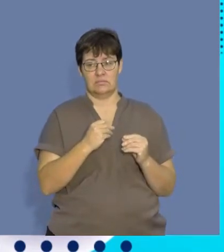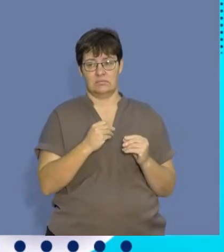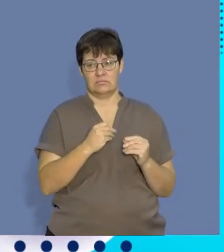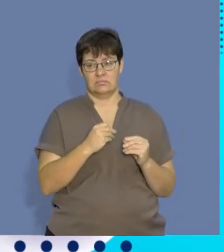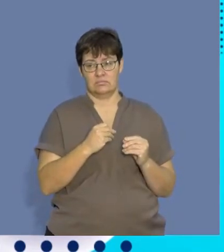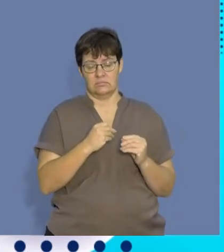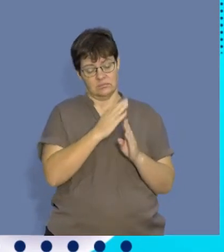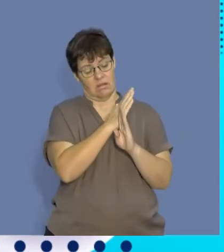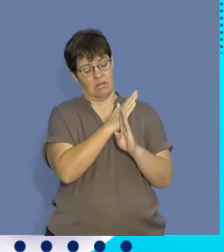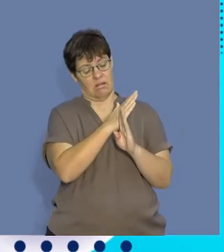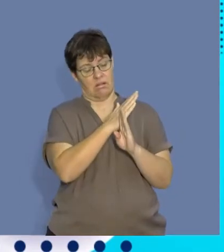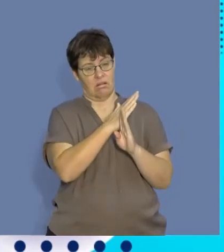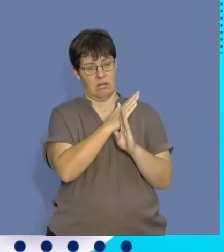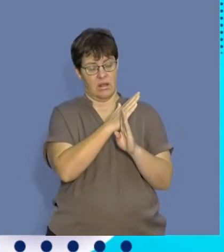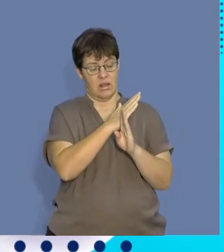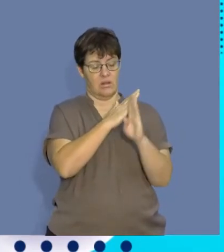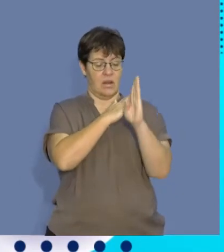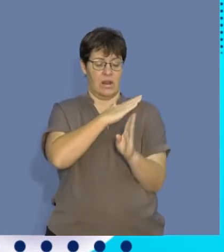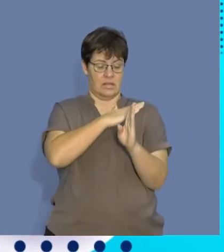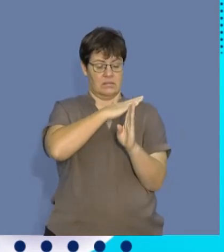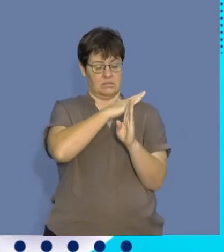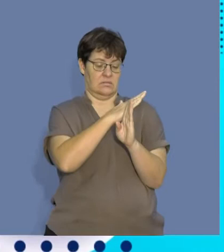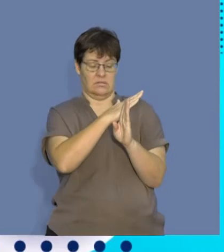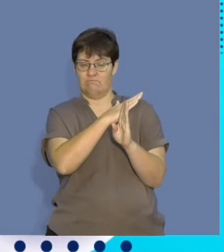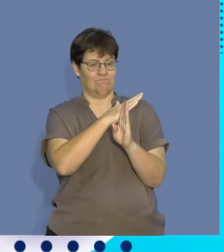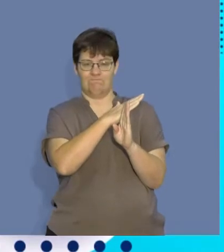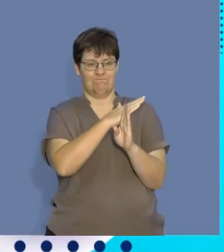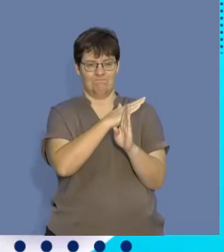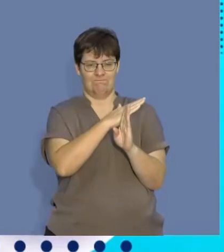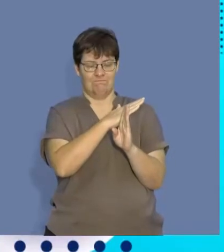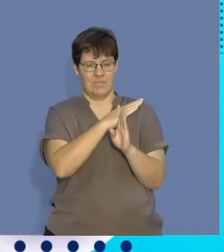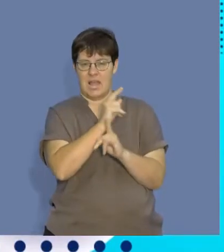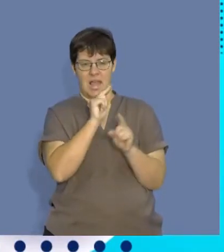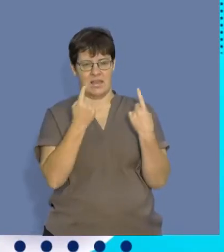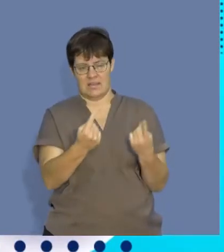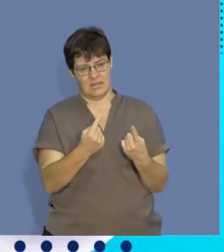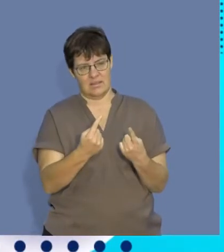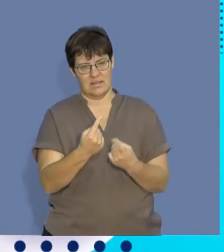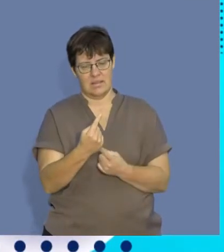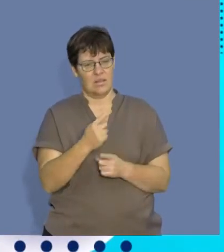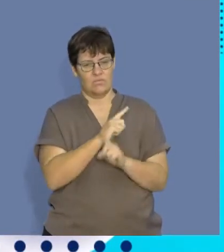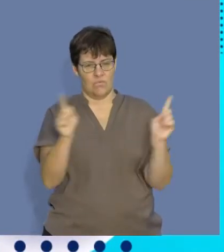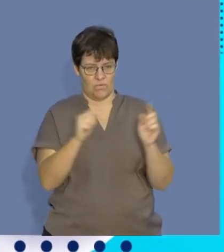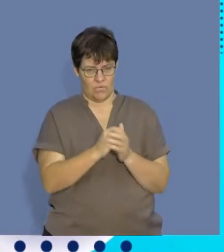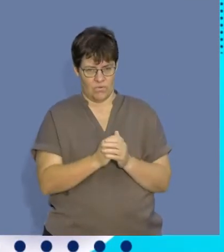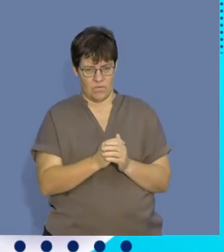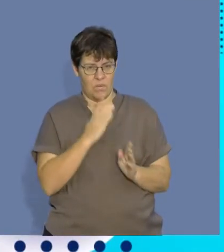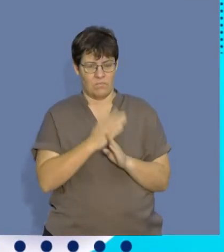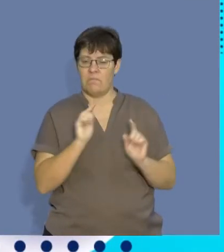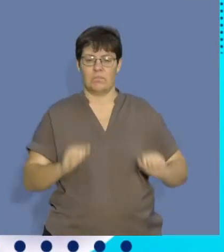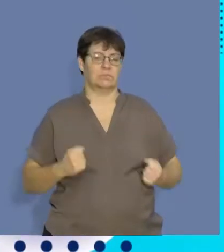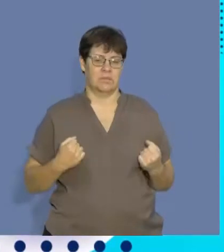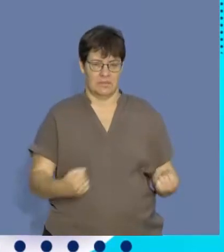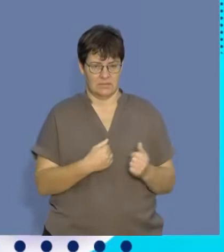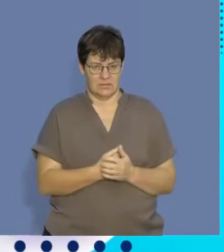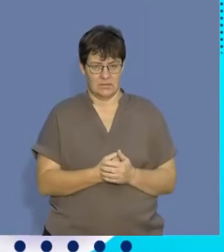that are, one is a slant line and the other one is a slant line, and you want to claim that that is a Cartesian plane, that's not going to be